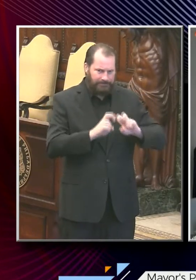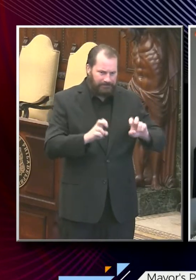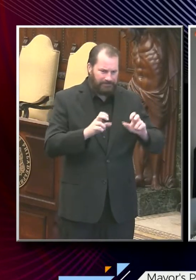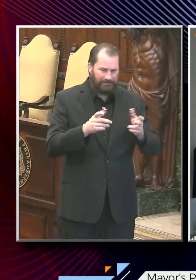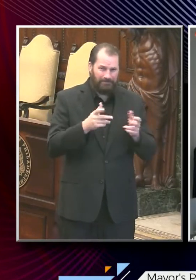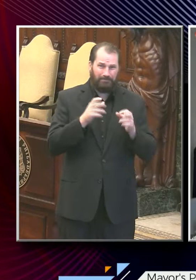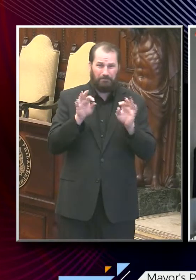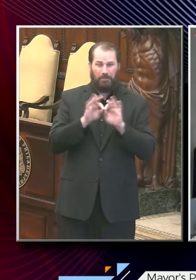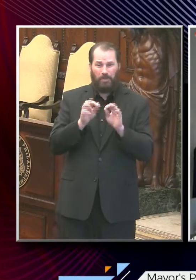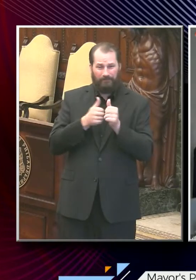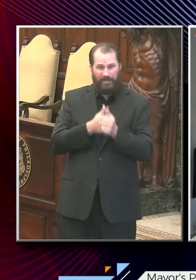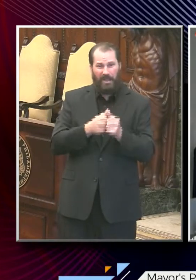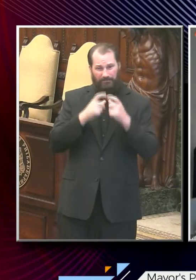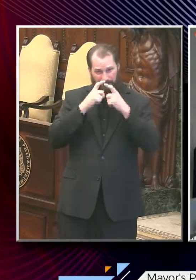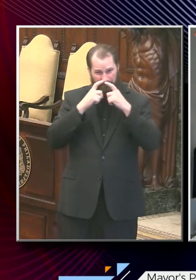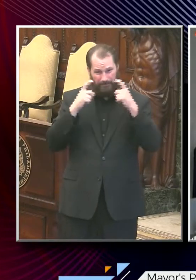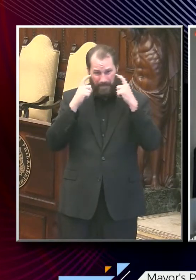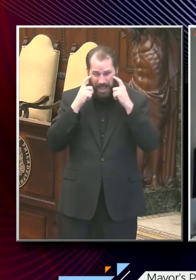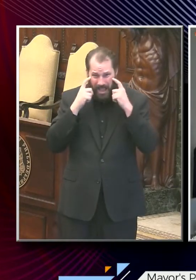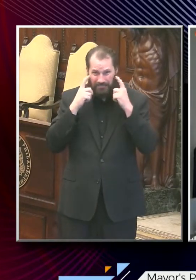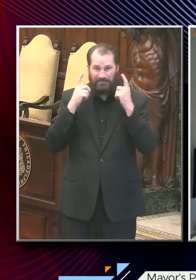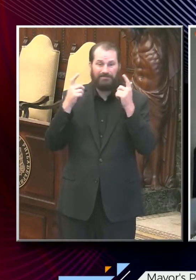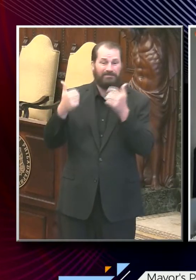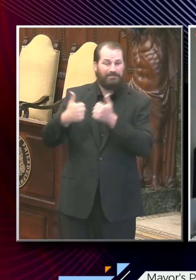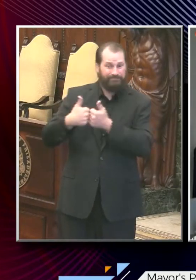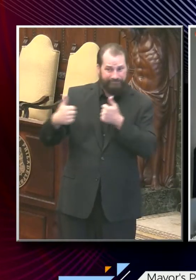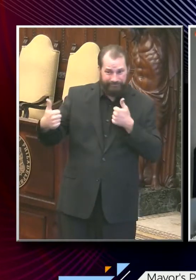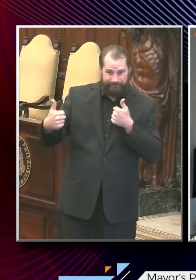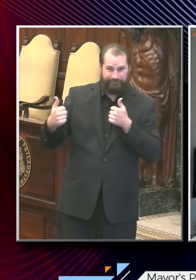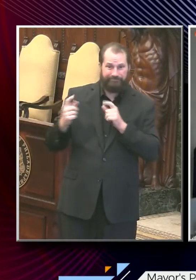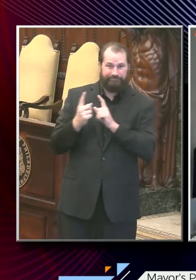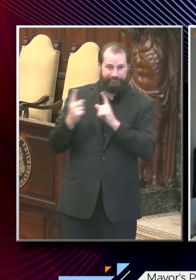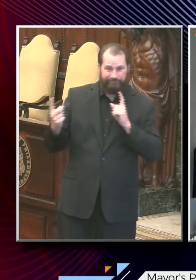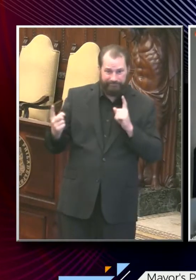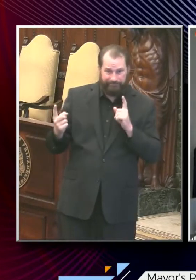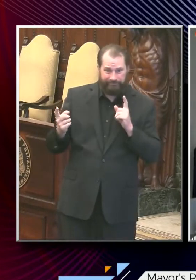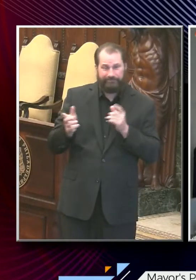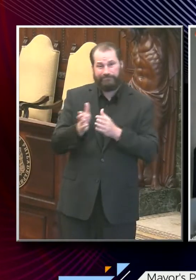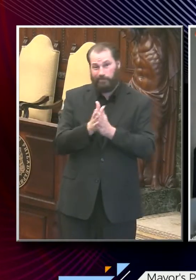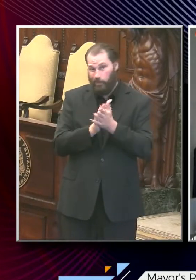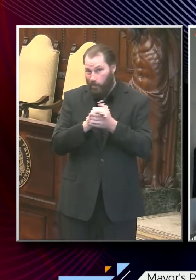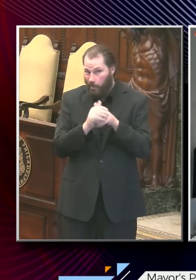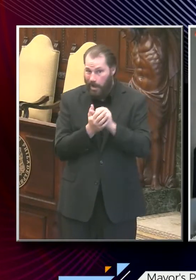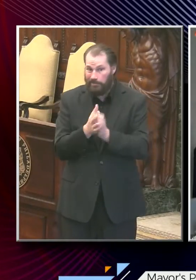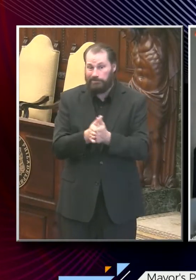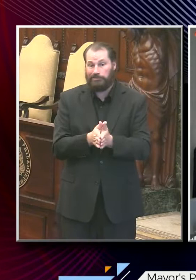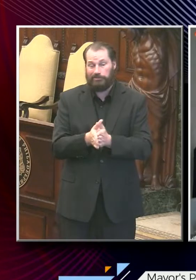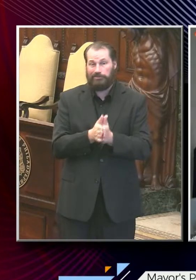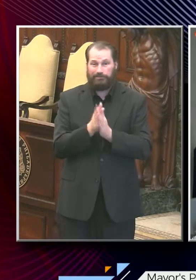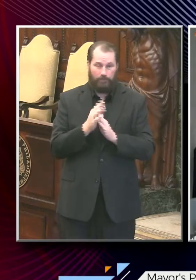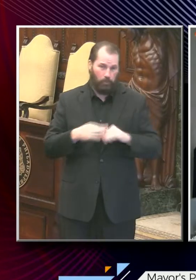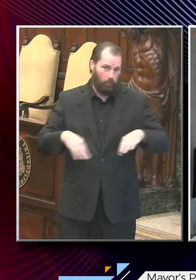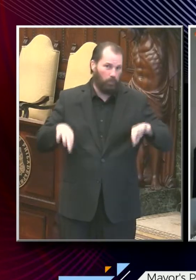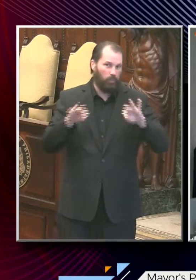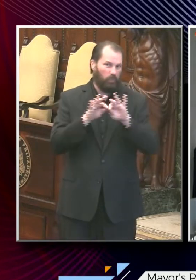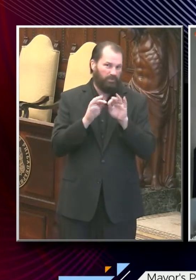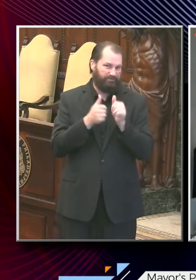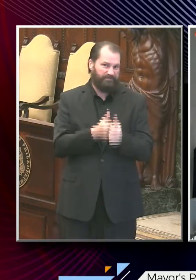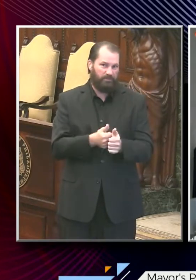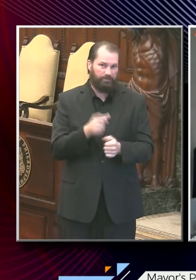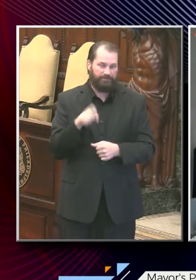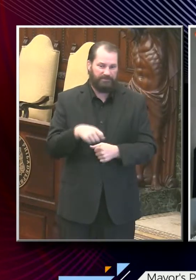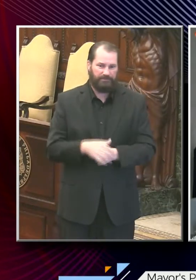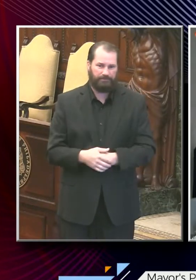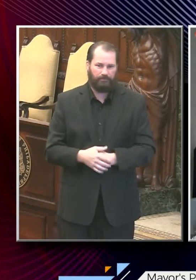message seriously. Now, let me just give you a little bit of an update on where we are with our strategy for fighting the coronavirus infection in the